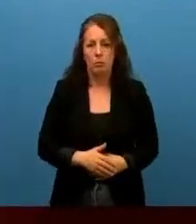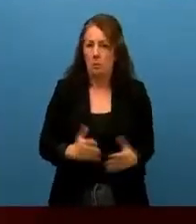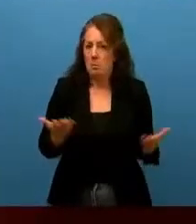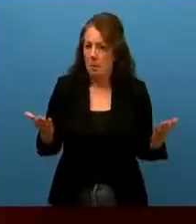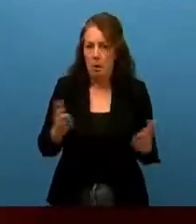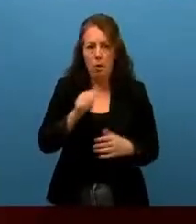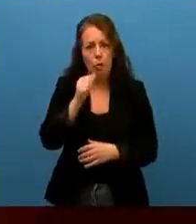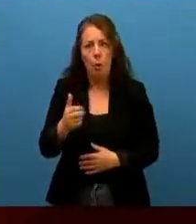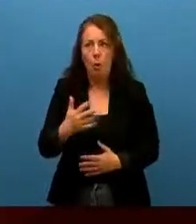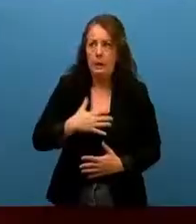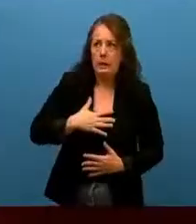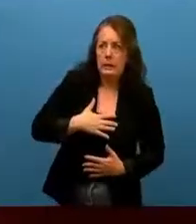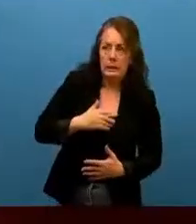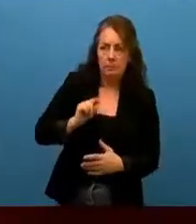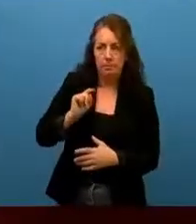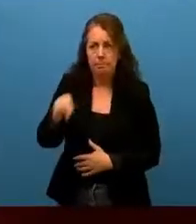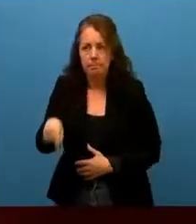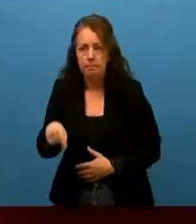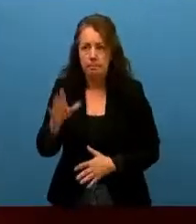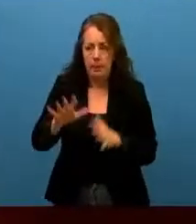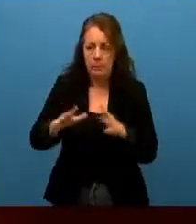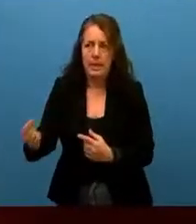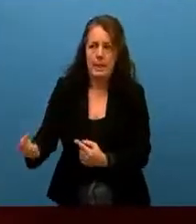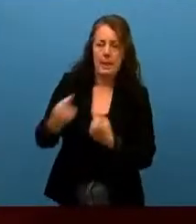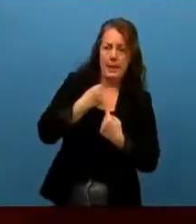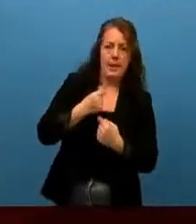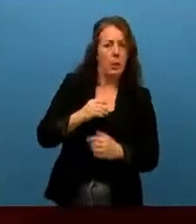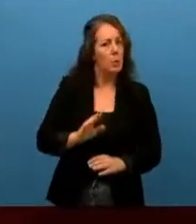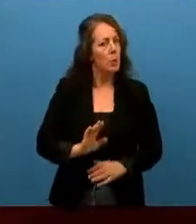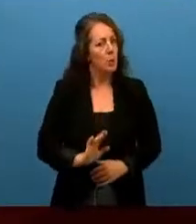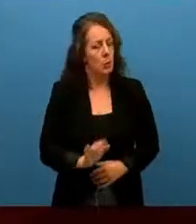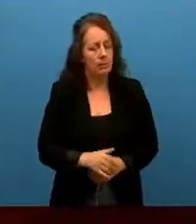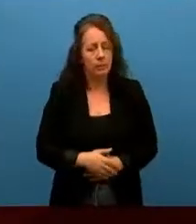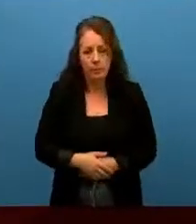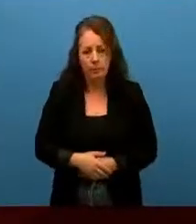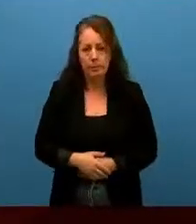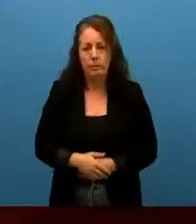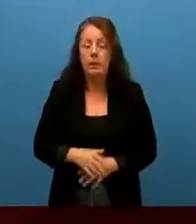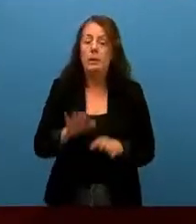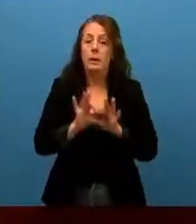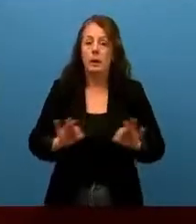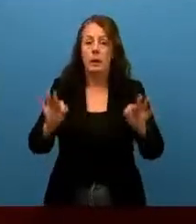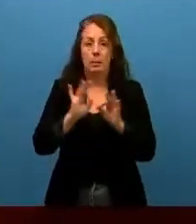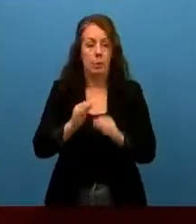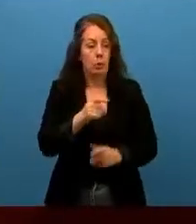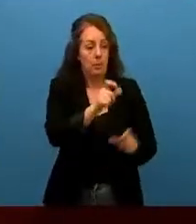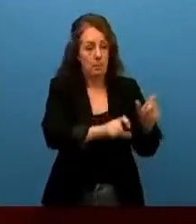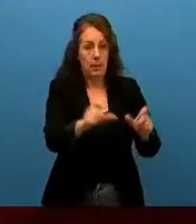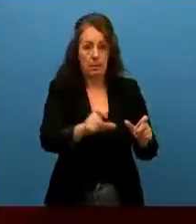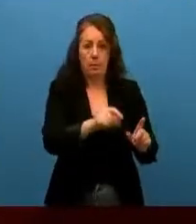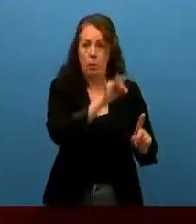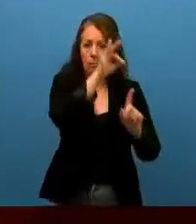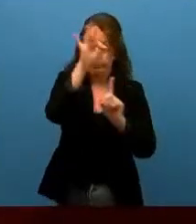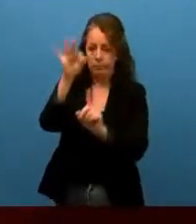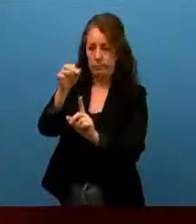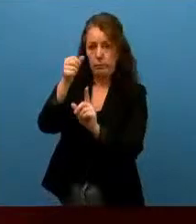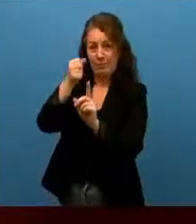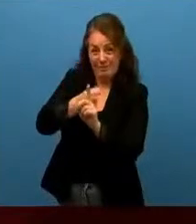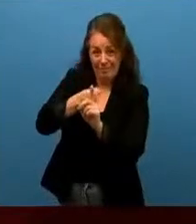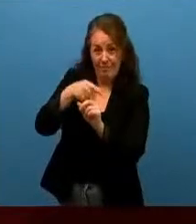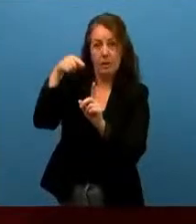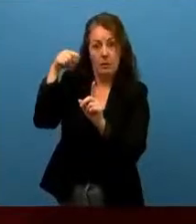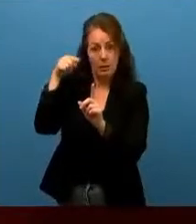any kind. We stress the importance of the protection of indigenous human rights defenders, including in the context of land and